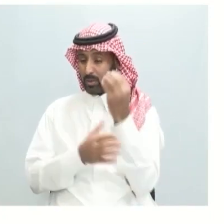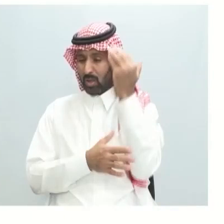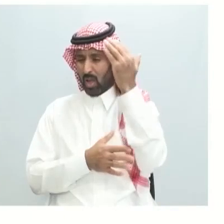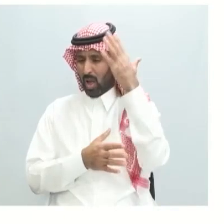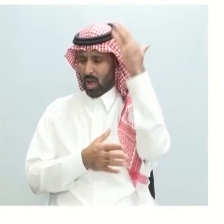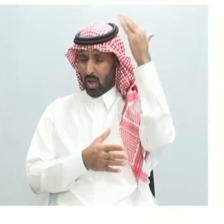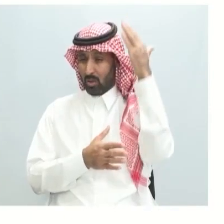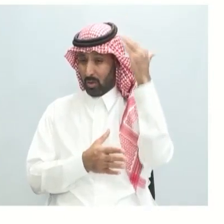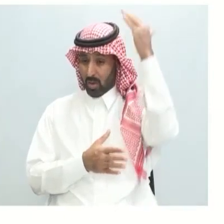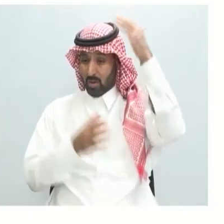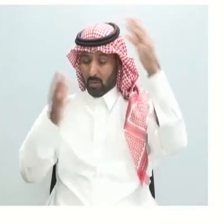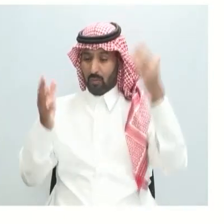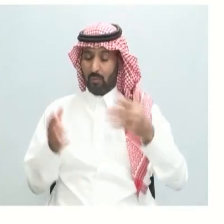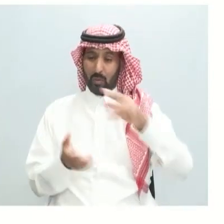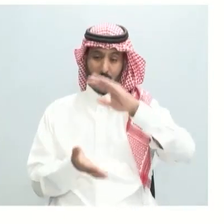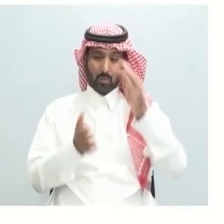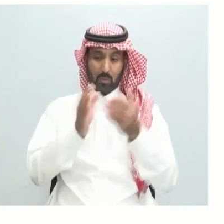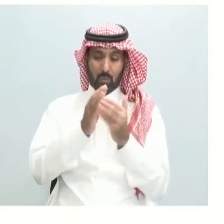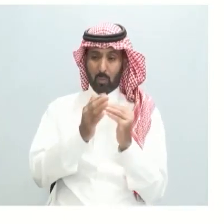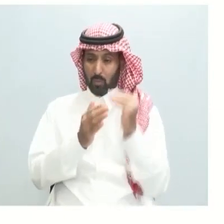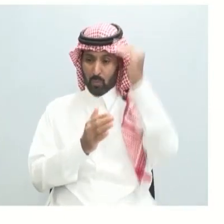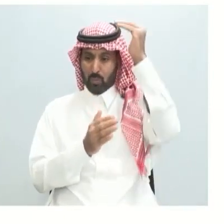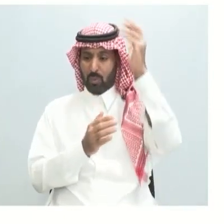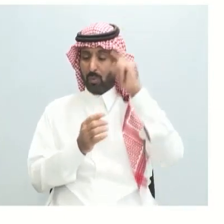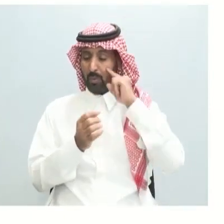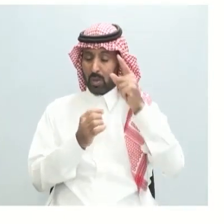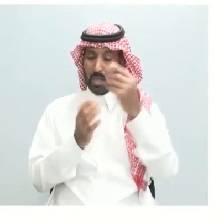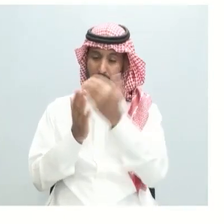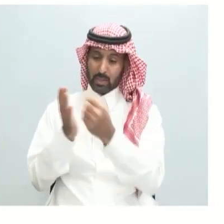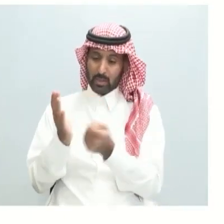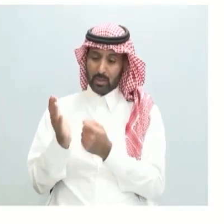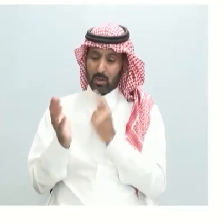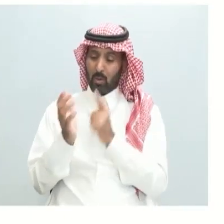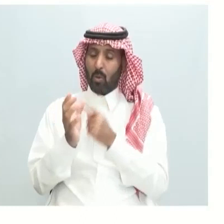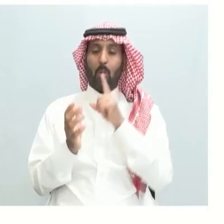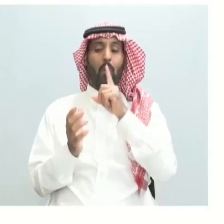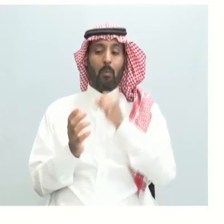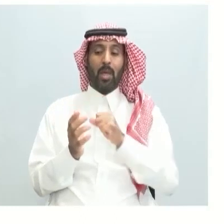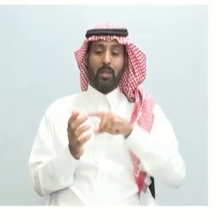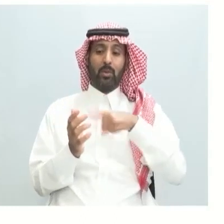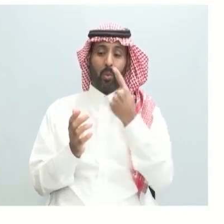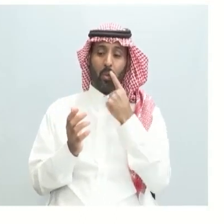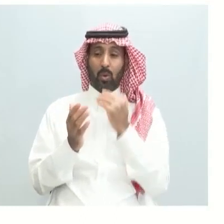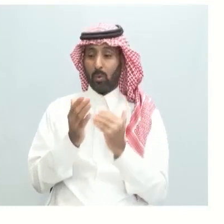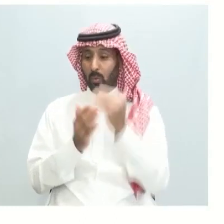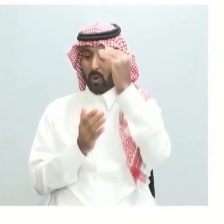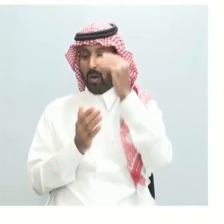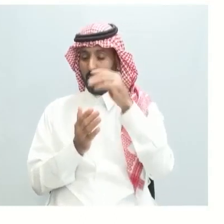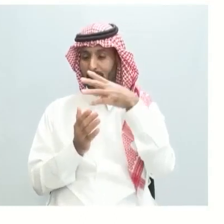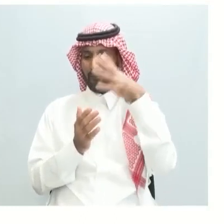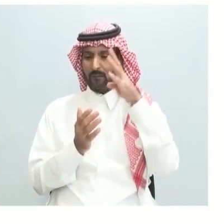is the tallest building in the world, topping the previous record holder, Taipei 101, by